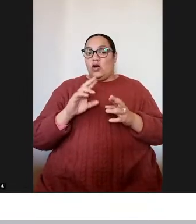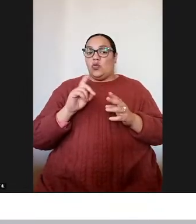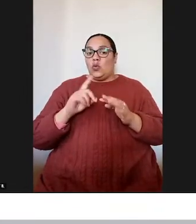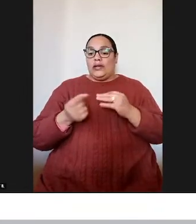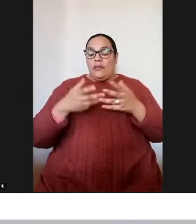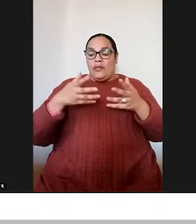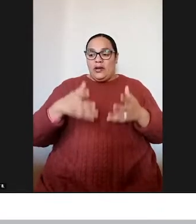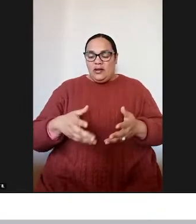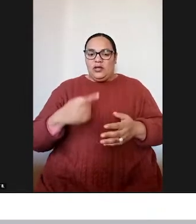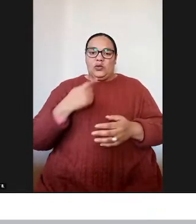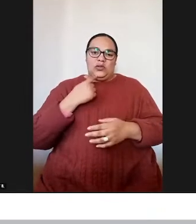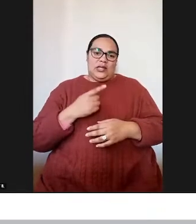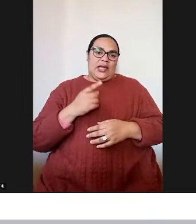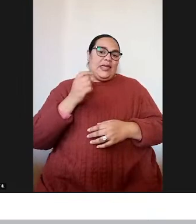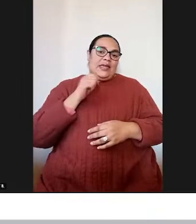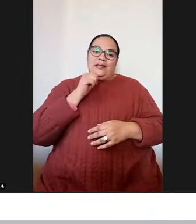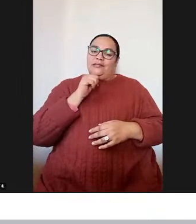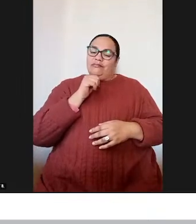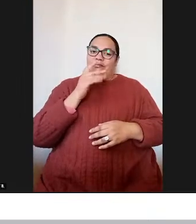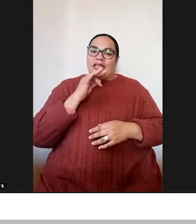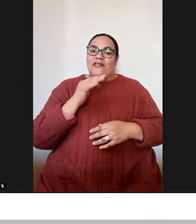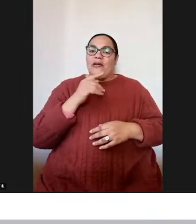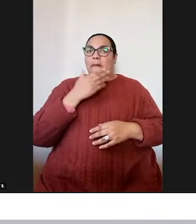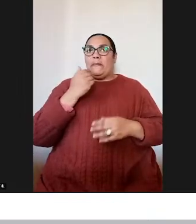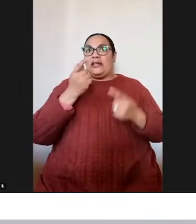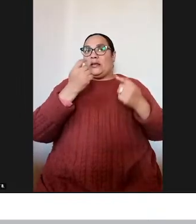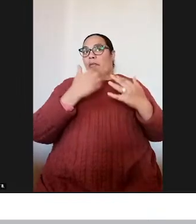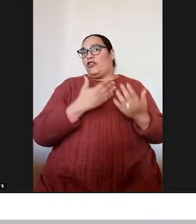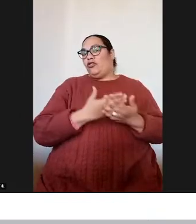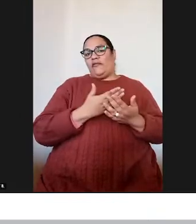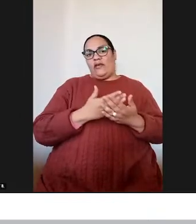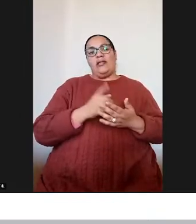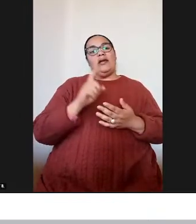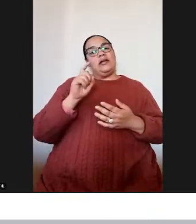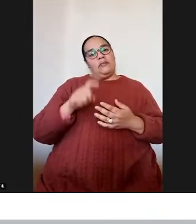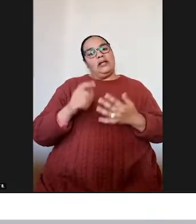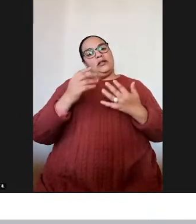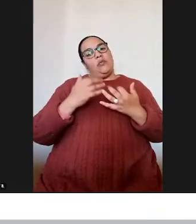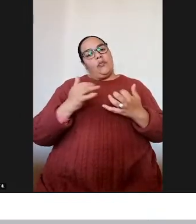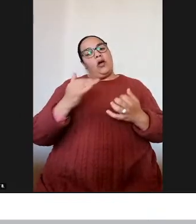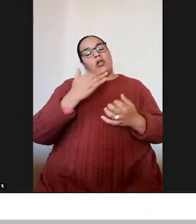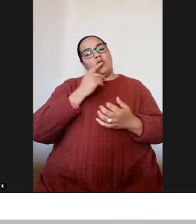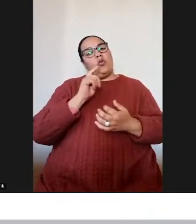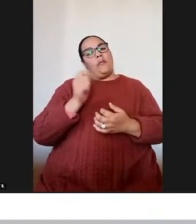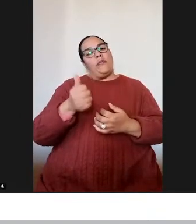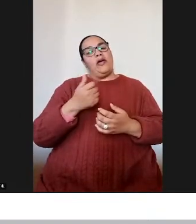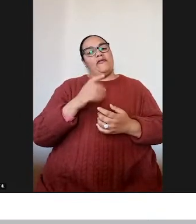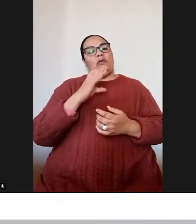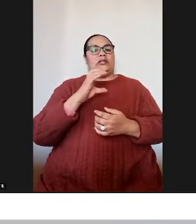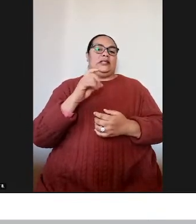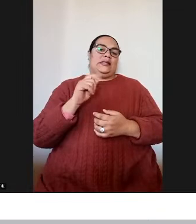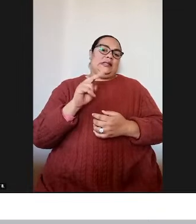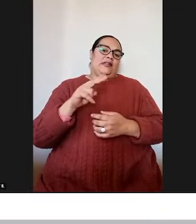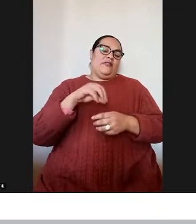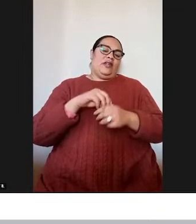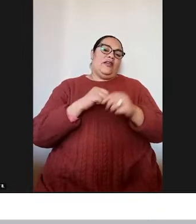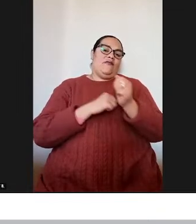say even if at best budget is available, it shouldn't be Parliament who's paying for CCTV